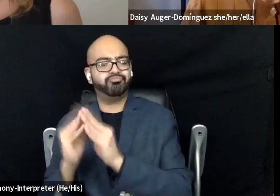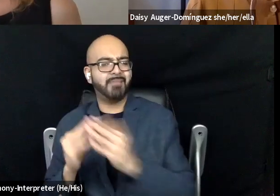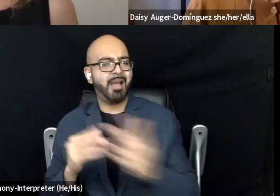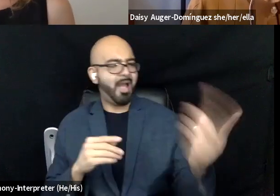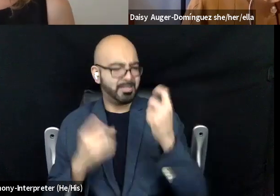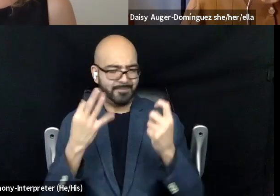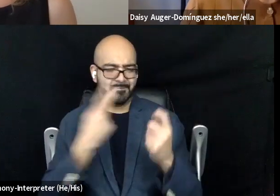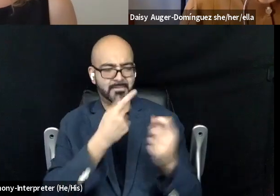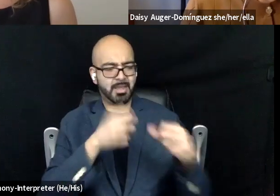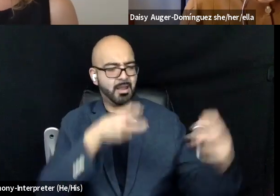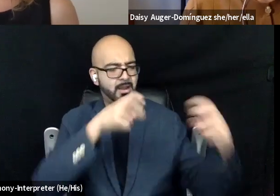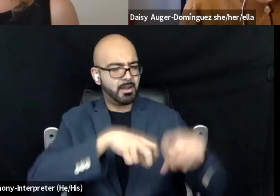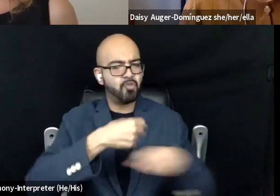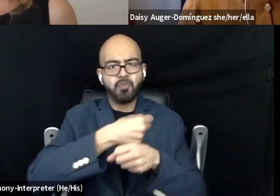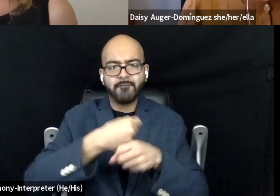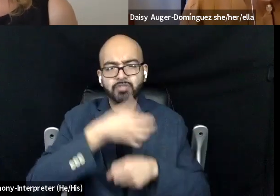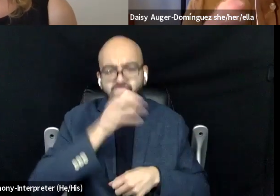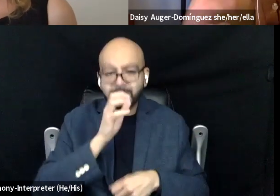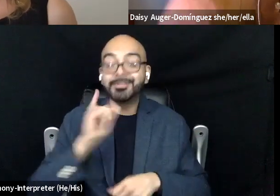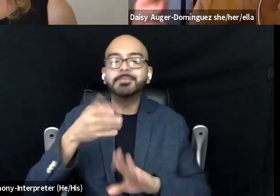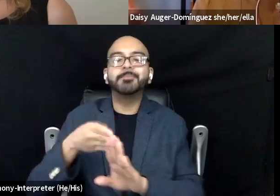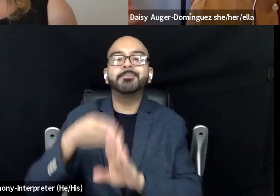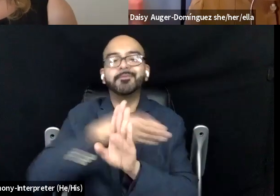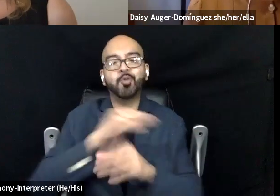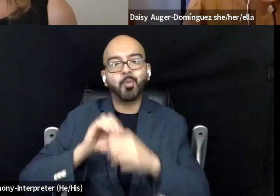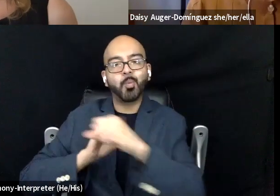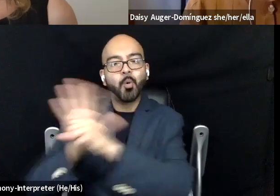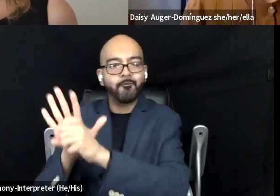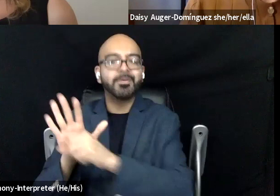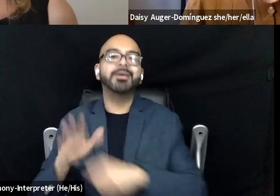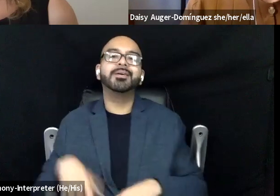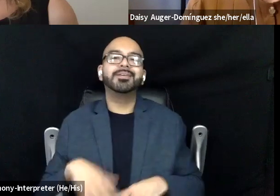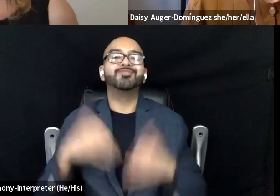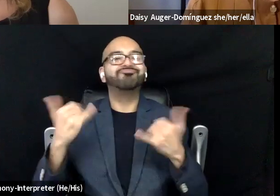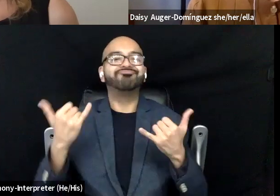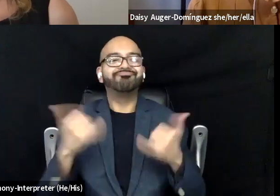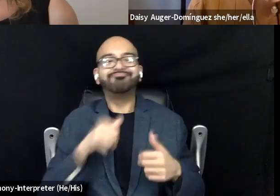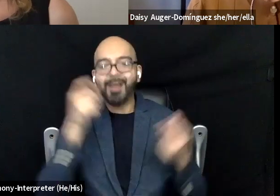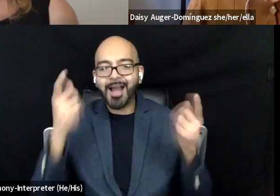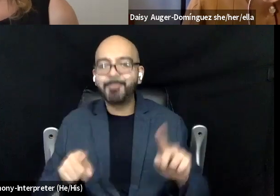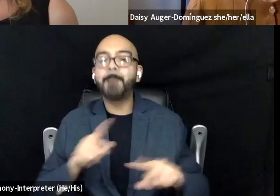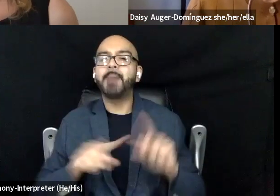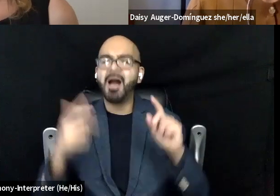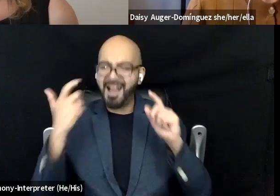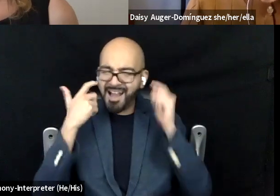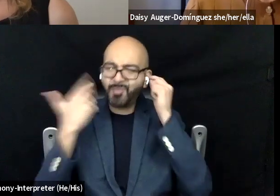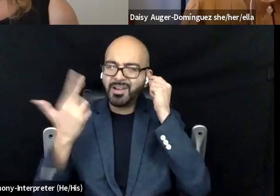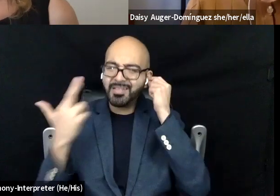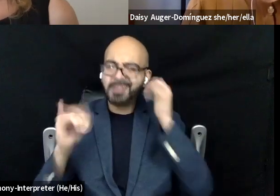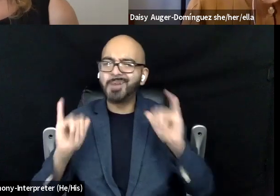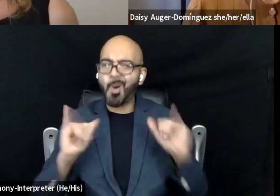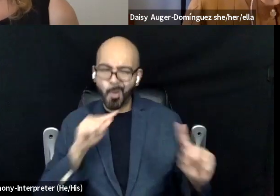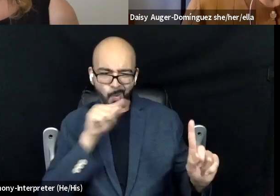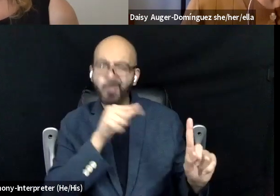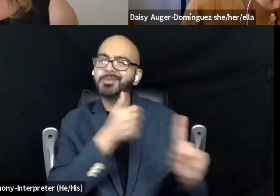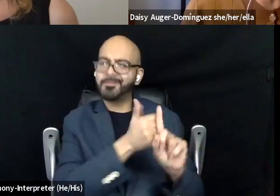her. And this was pre-COVID. And so I've had to push it away, but I just realized, she reached out